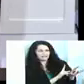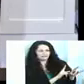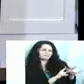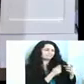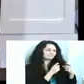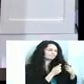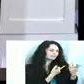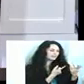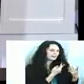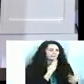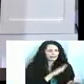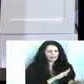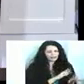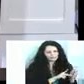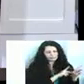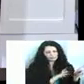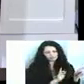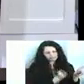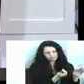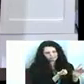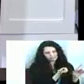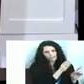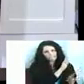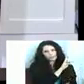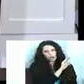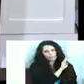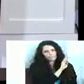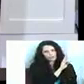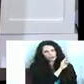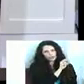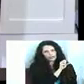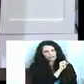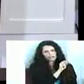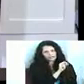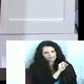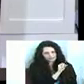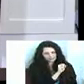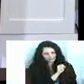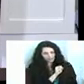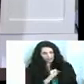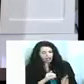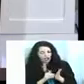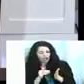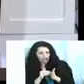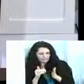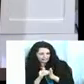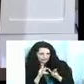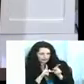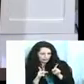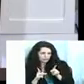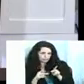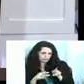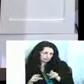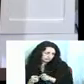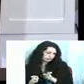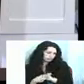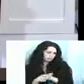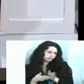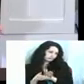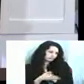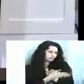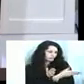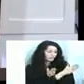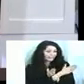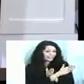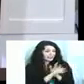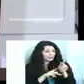to Galilee, we know that there were many instances where people would get hurt on the way to their journey. It's not to